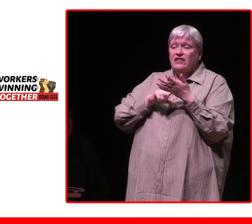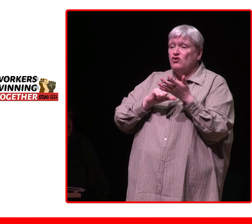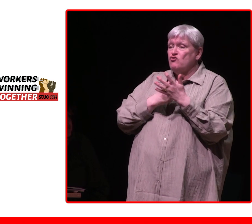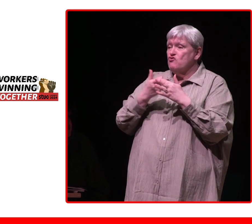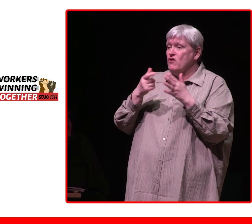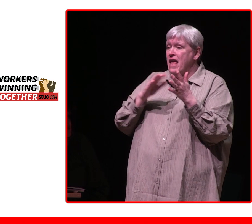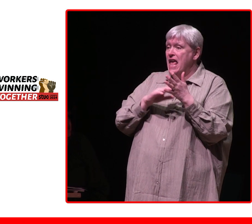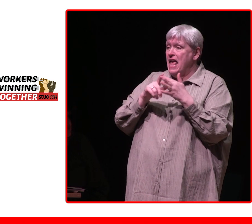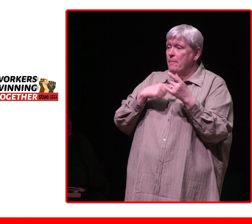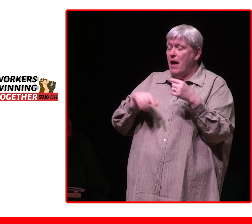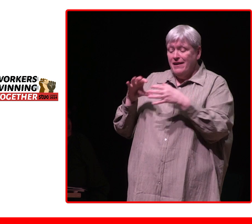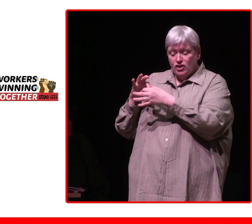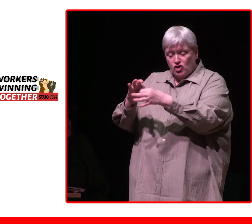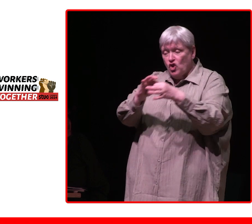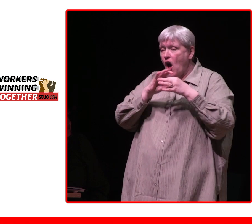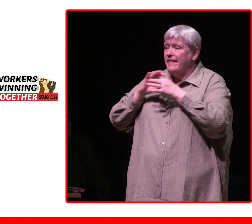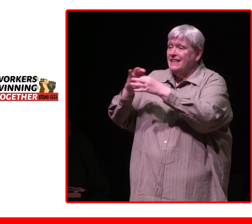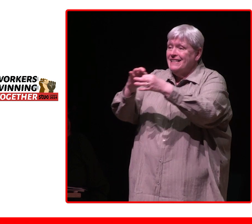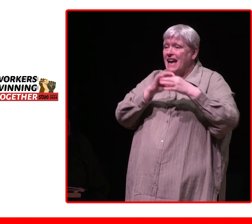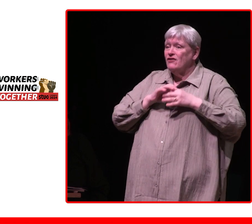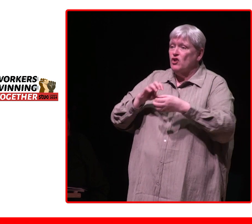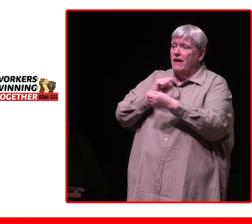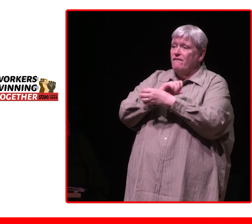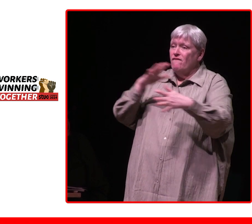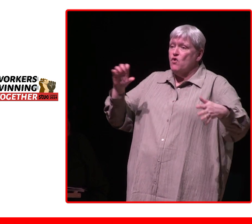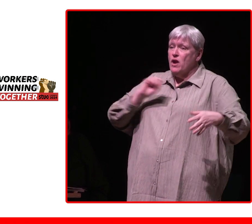extremist. Solidarity, free Palestine.